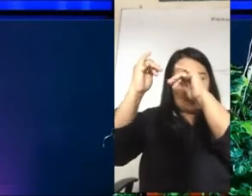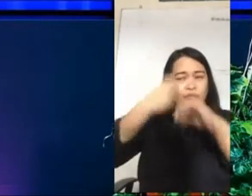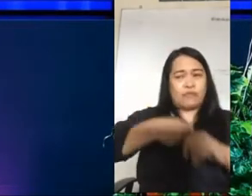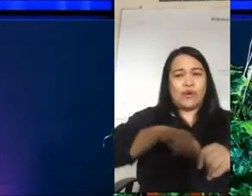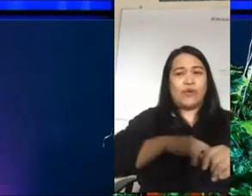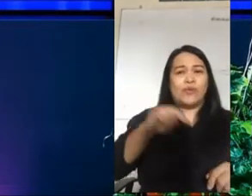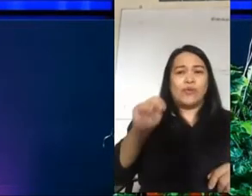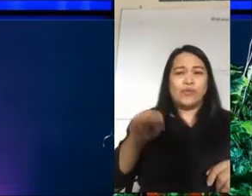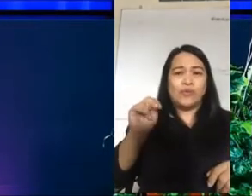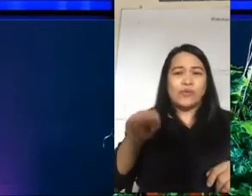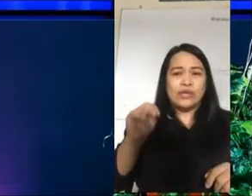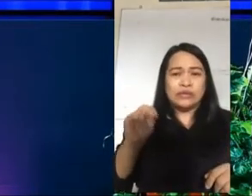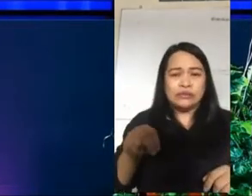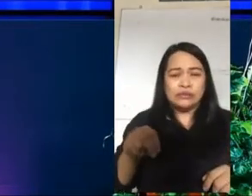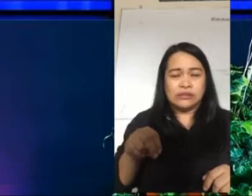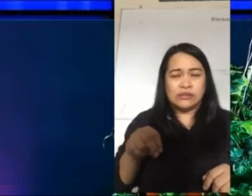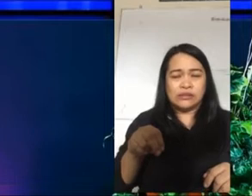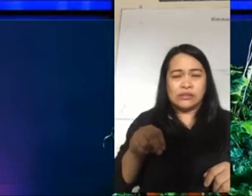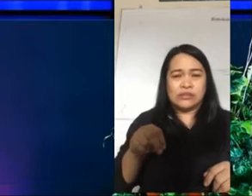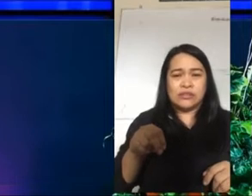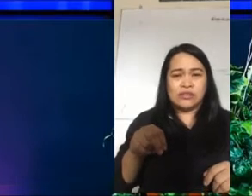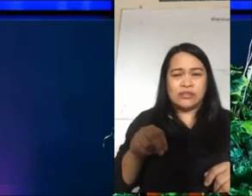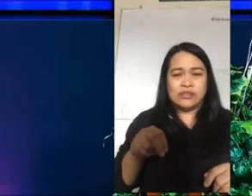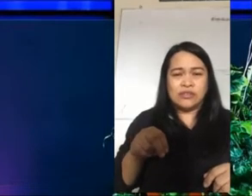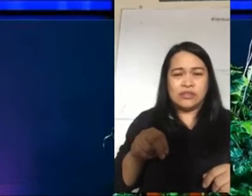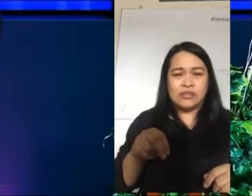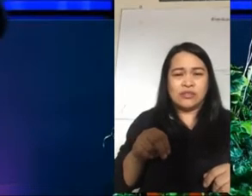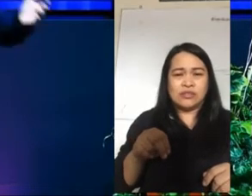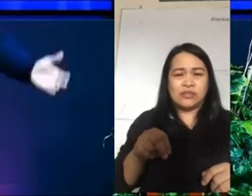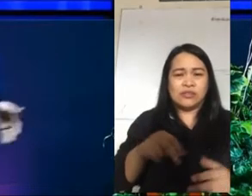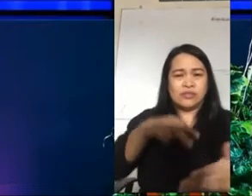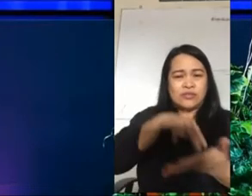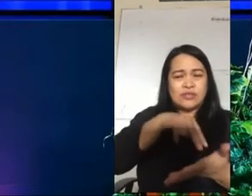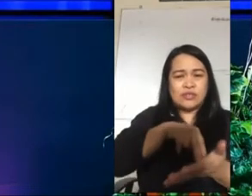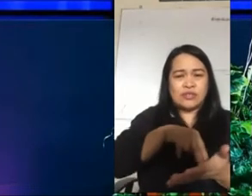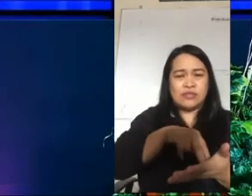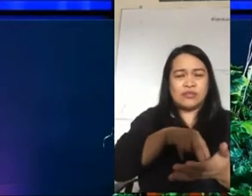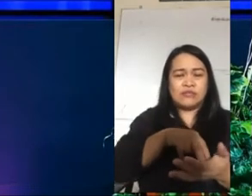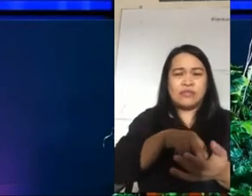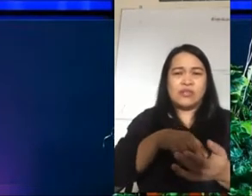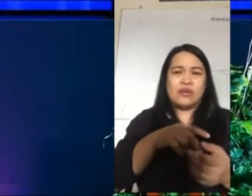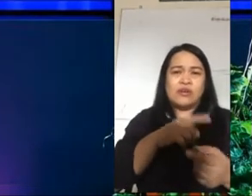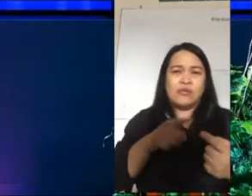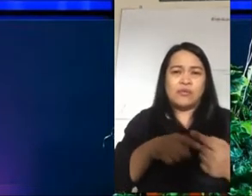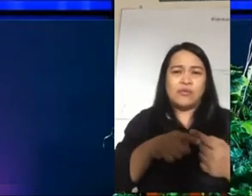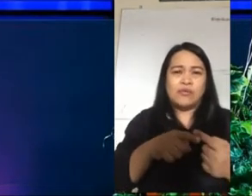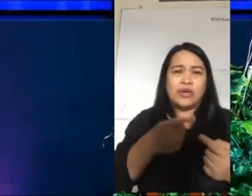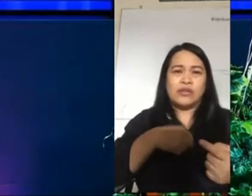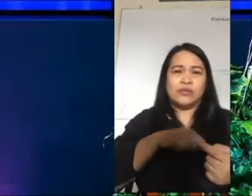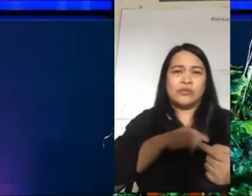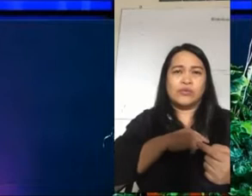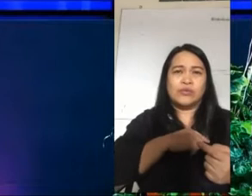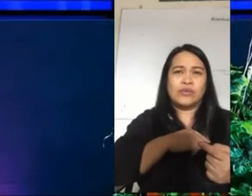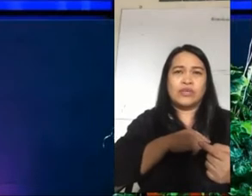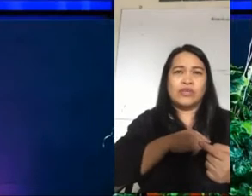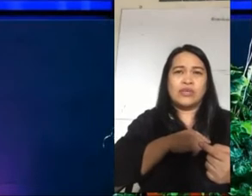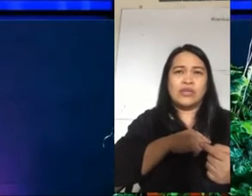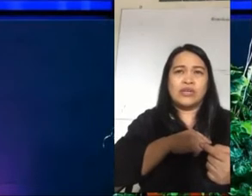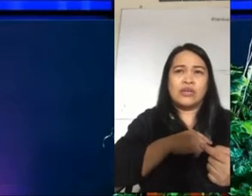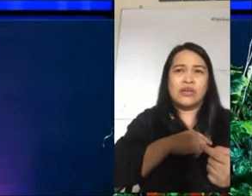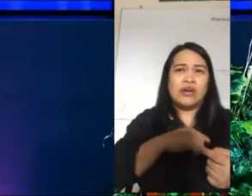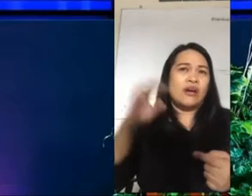the news. Kapag kagising natin, nabalitaan natin that our loved one has passed away. Our job is in jeopardy.